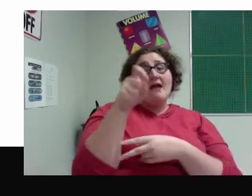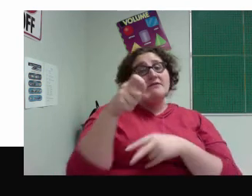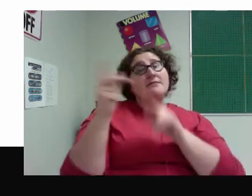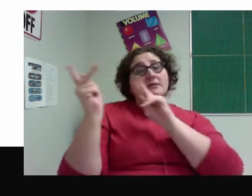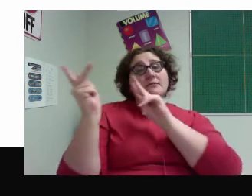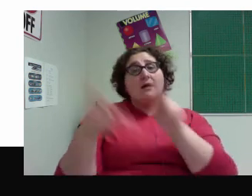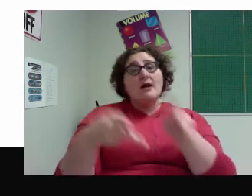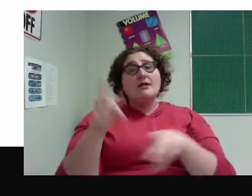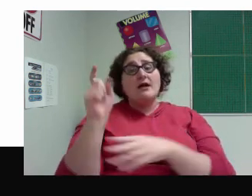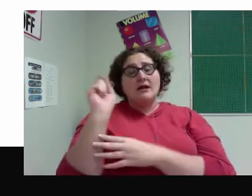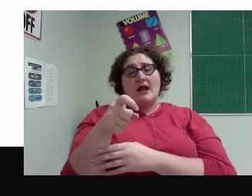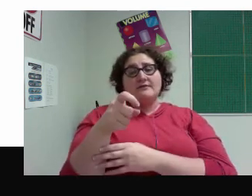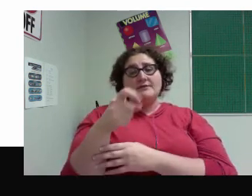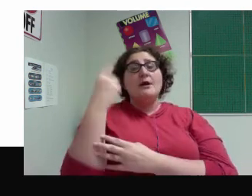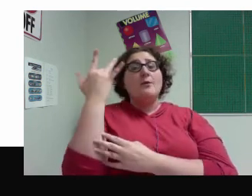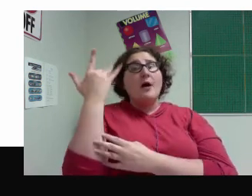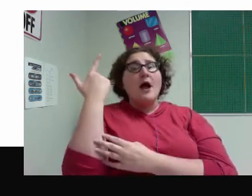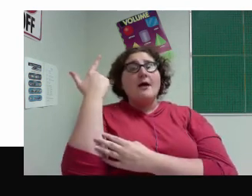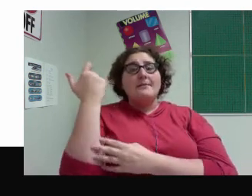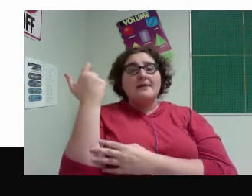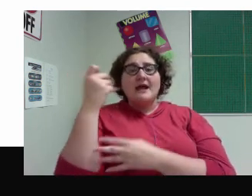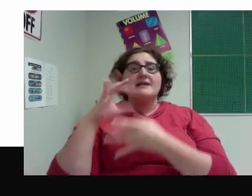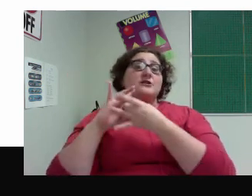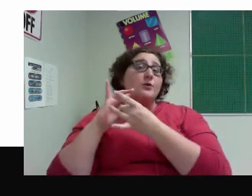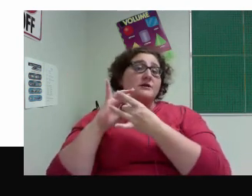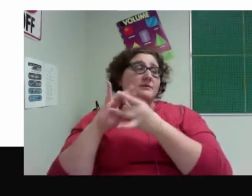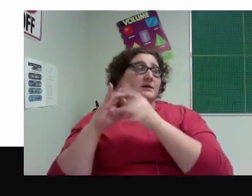the corresponding angles are congruent.